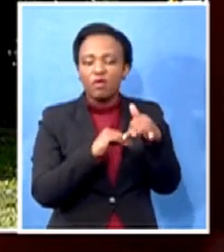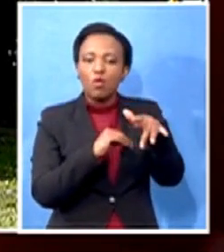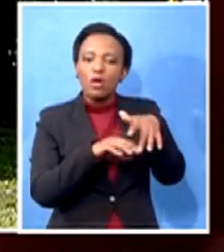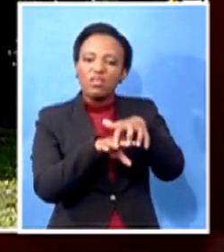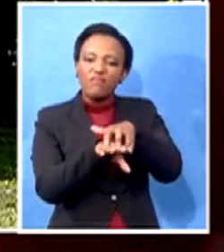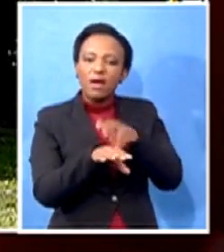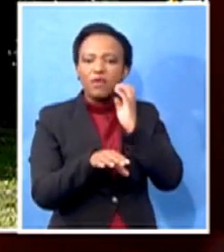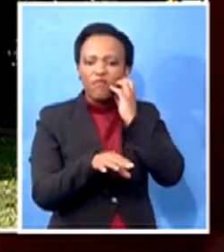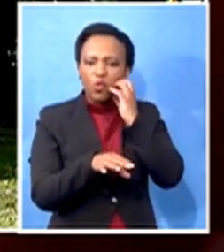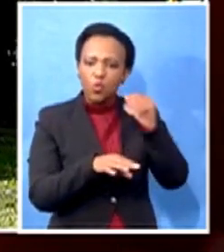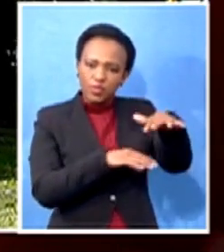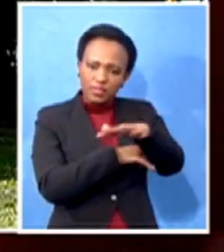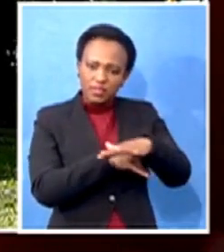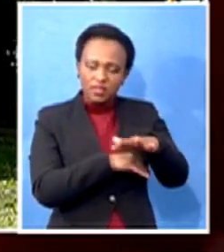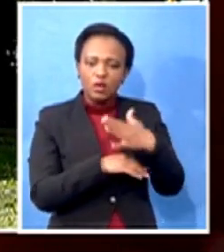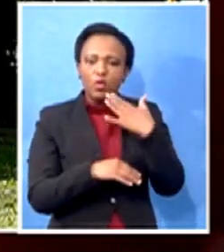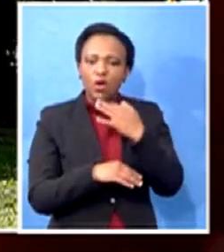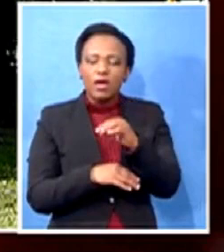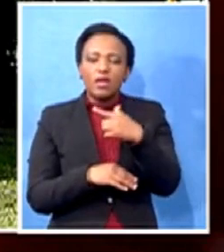area.